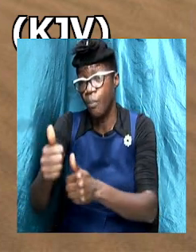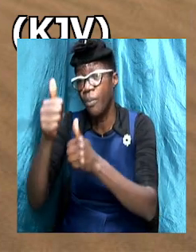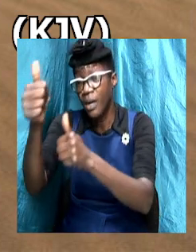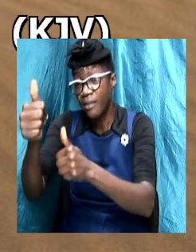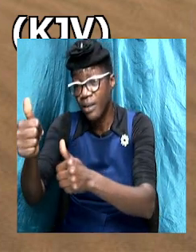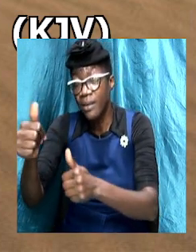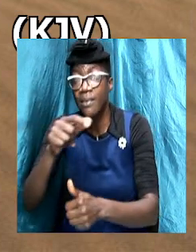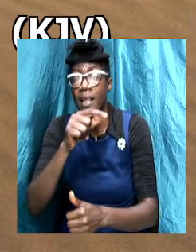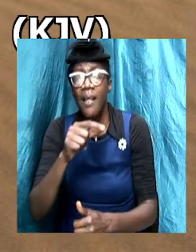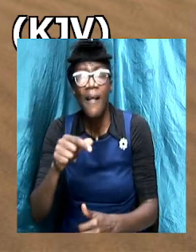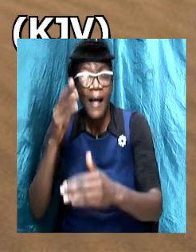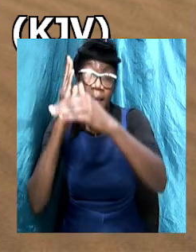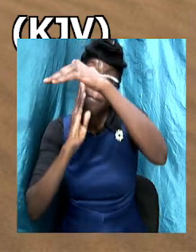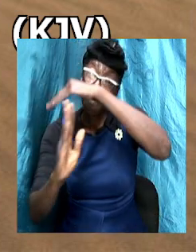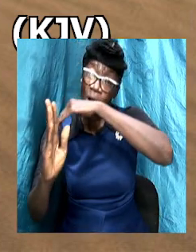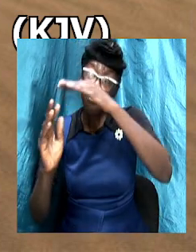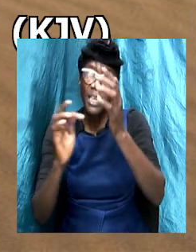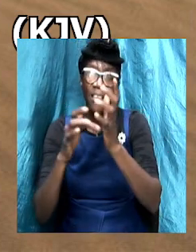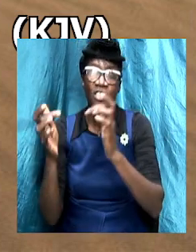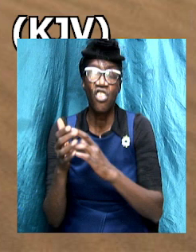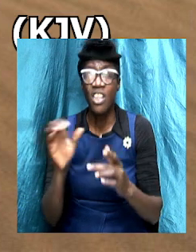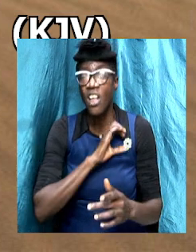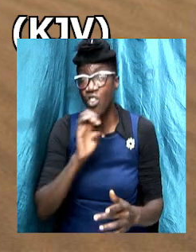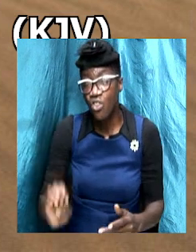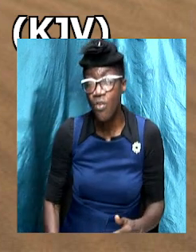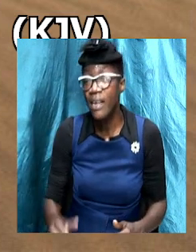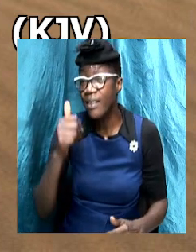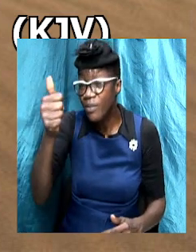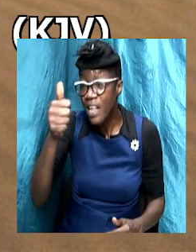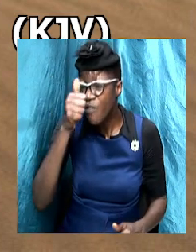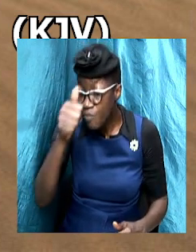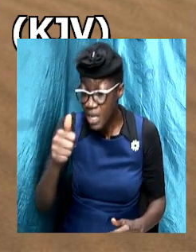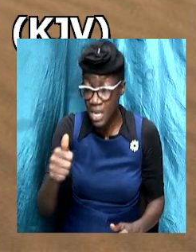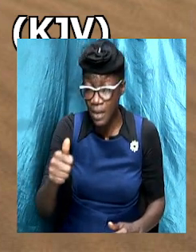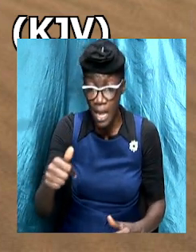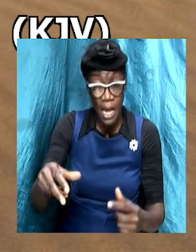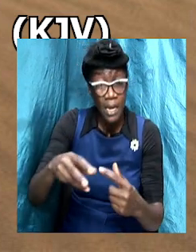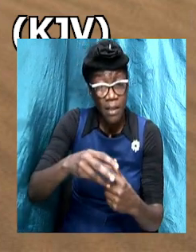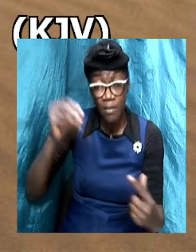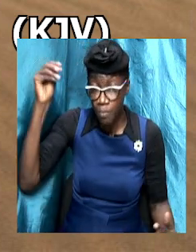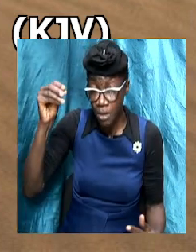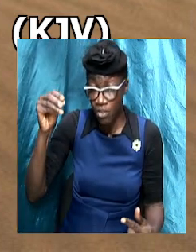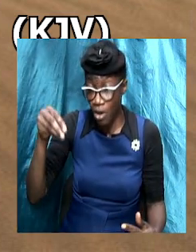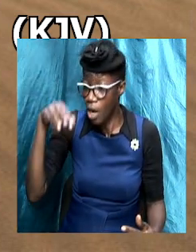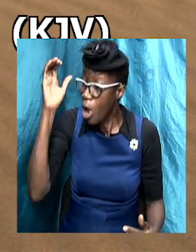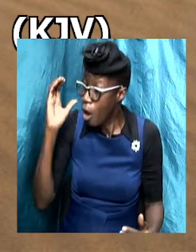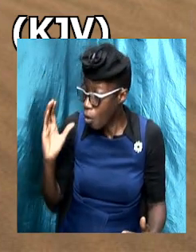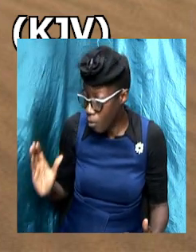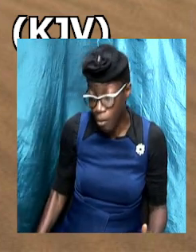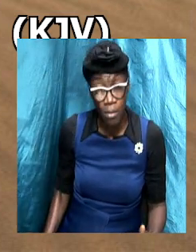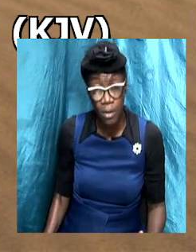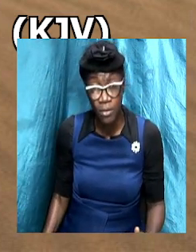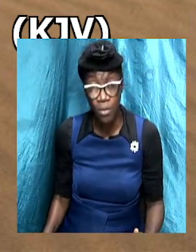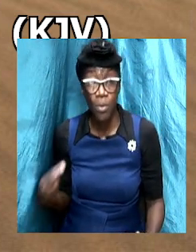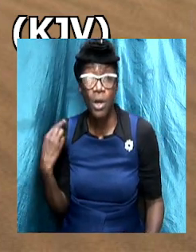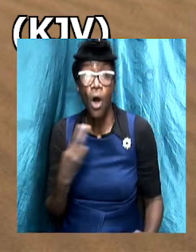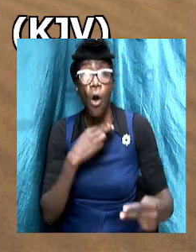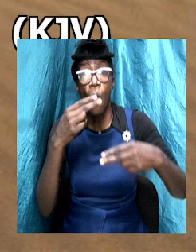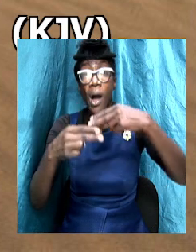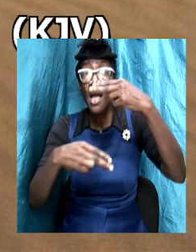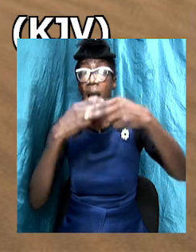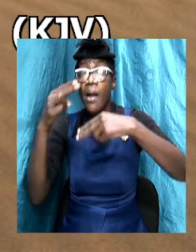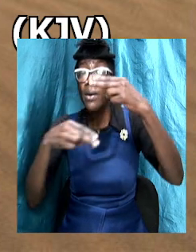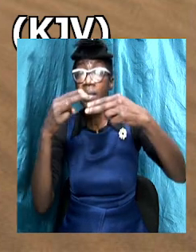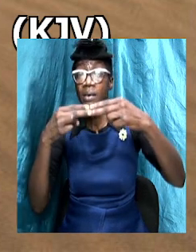himself being our chief cornerstone. So our heritage, if you think about it,